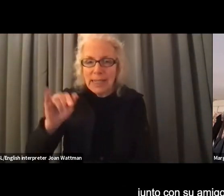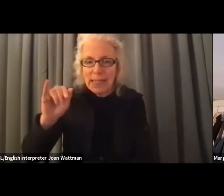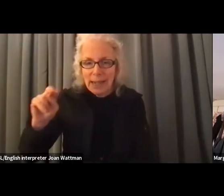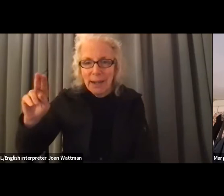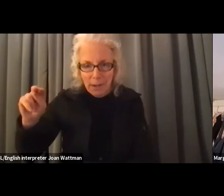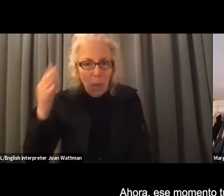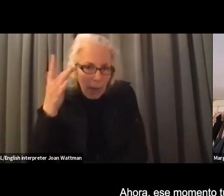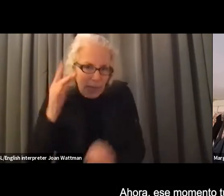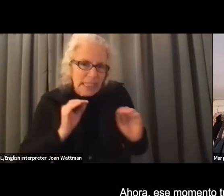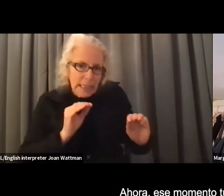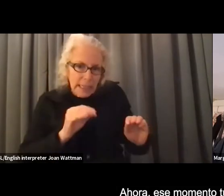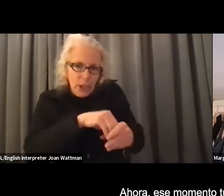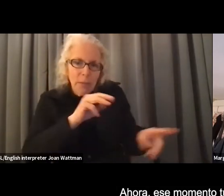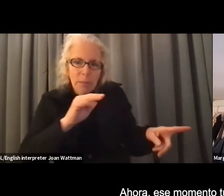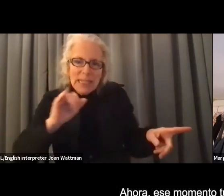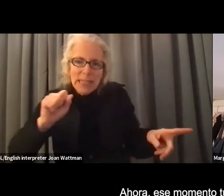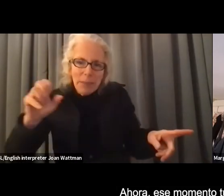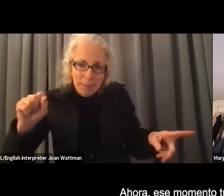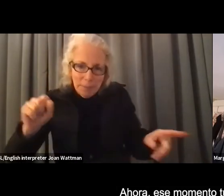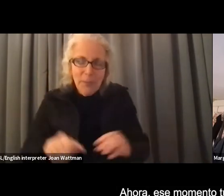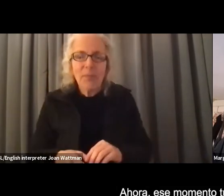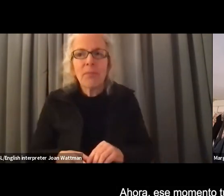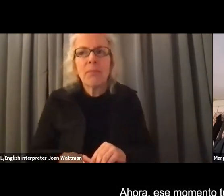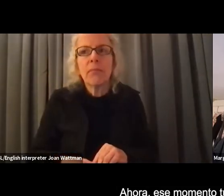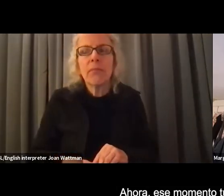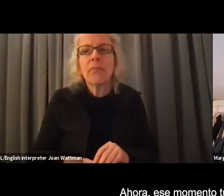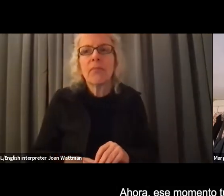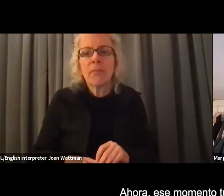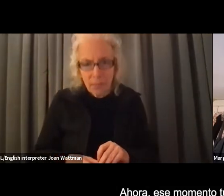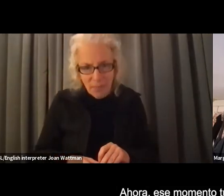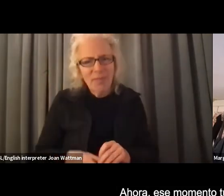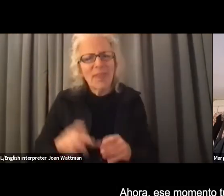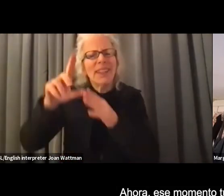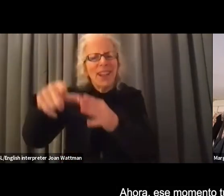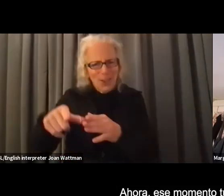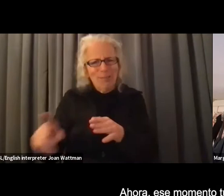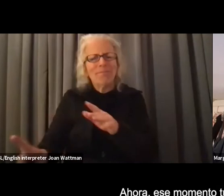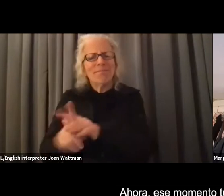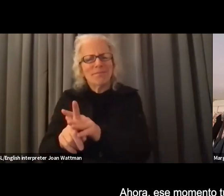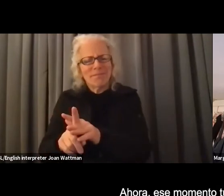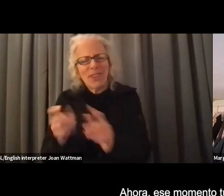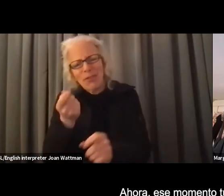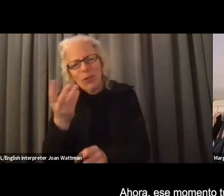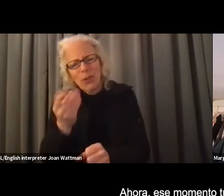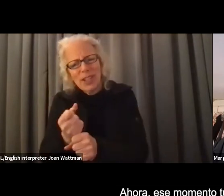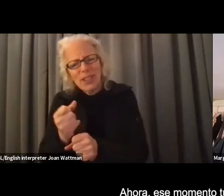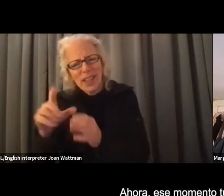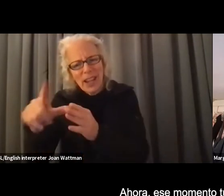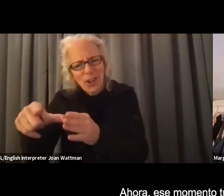Tougaloo. Now that moment was echoed by another that happened a few years later